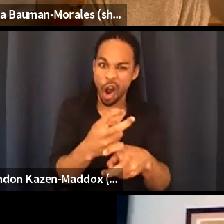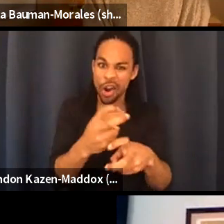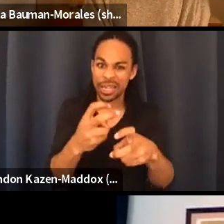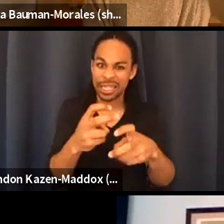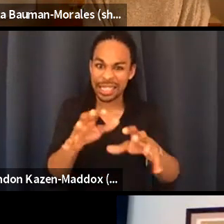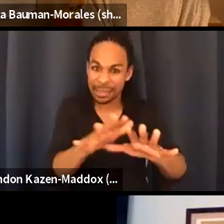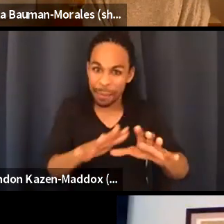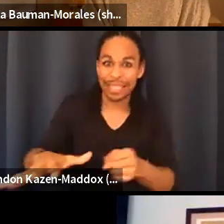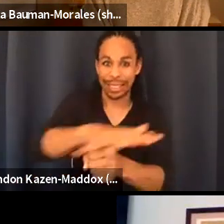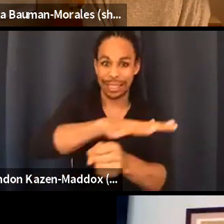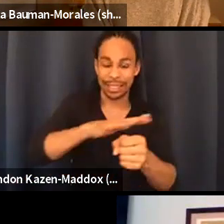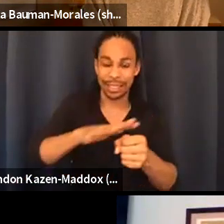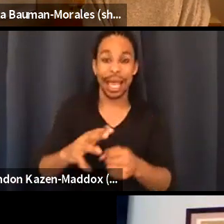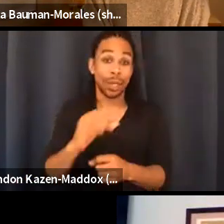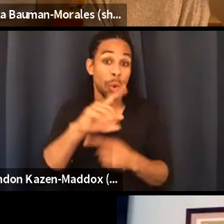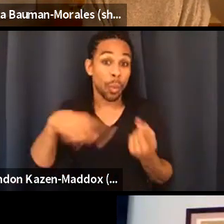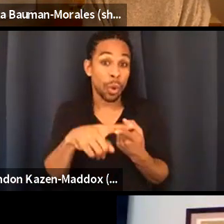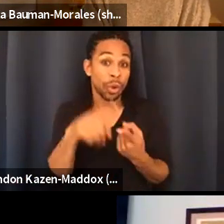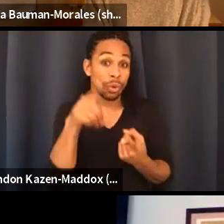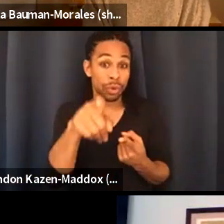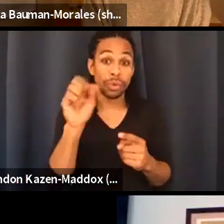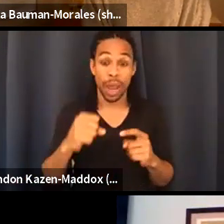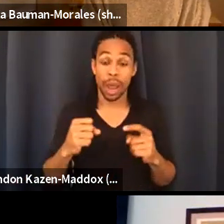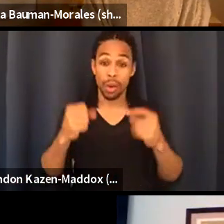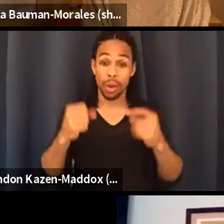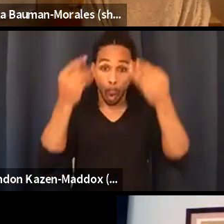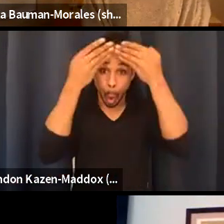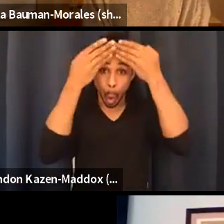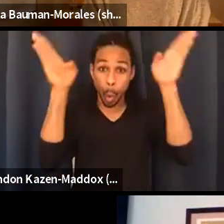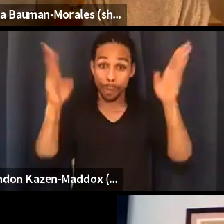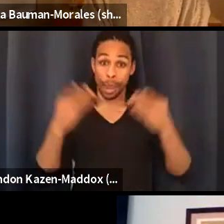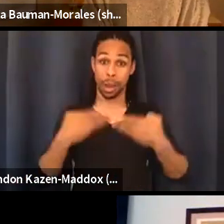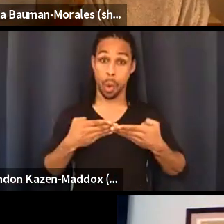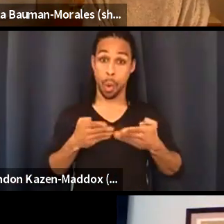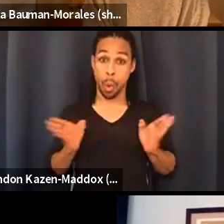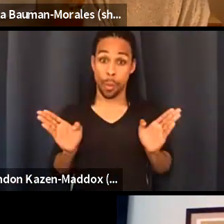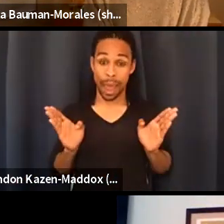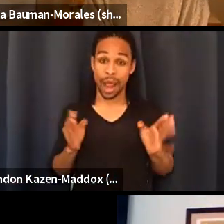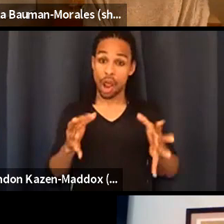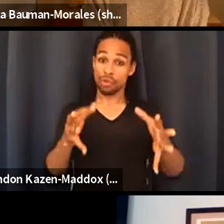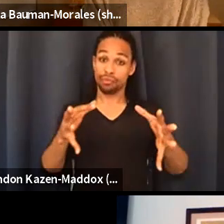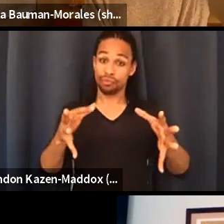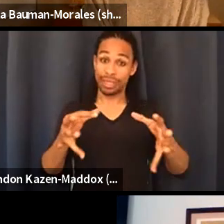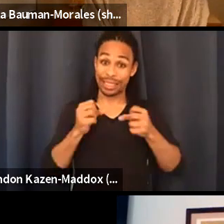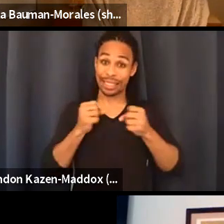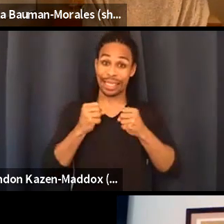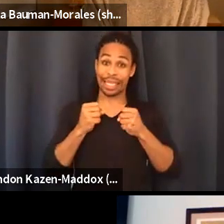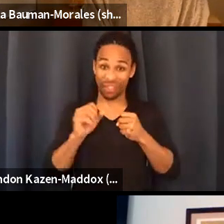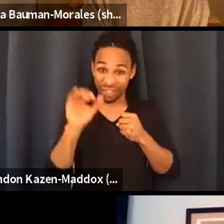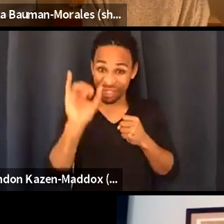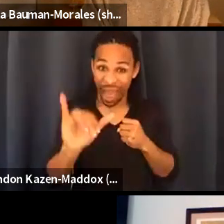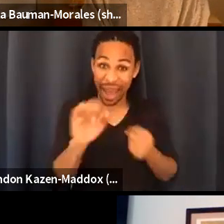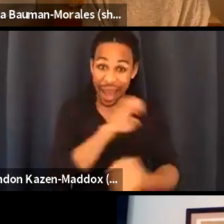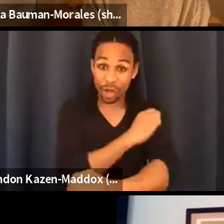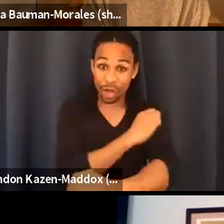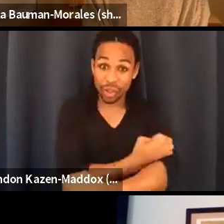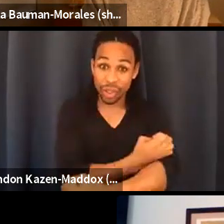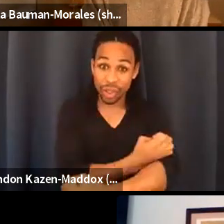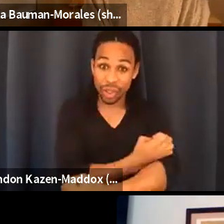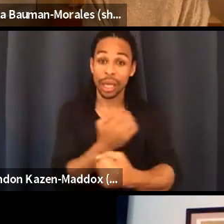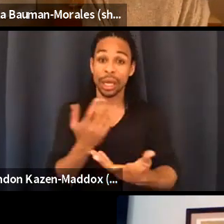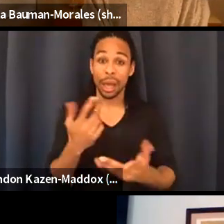to receiving information and energy. If you can be honest and receiving that information, then you can respond to it. But I